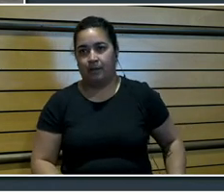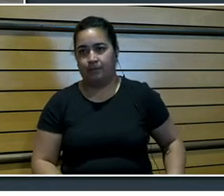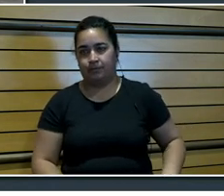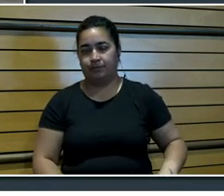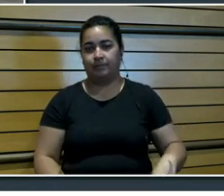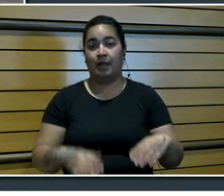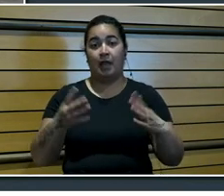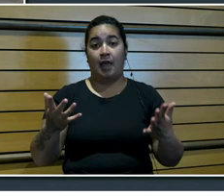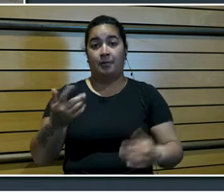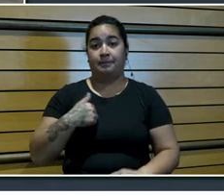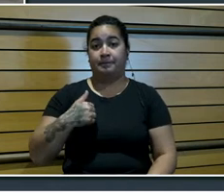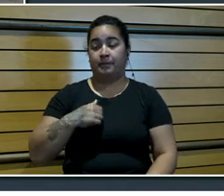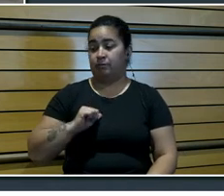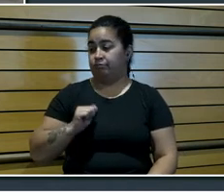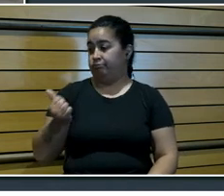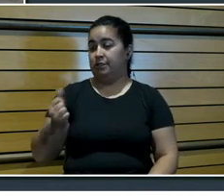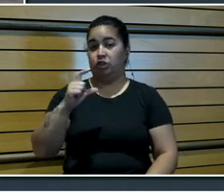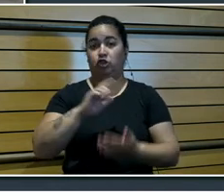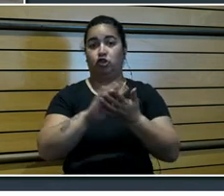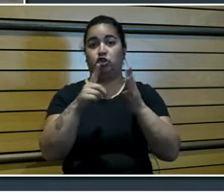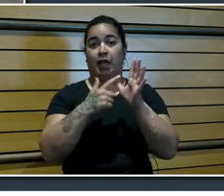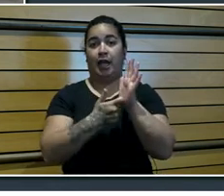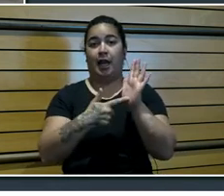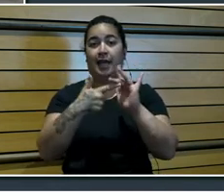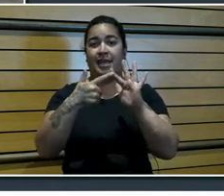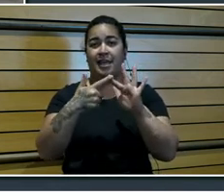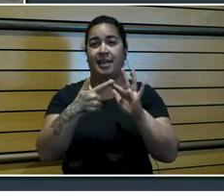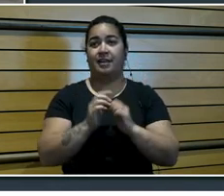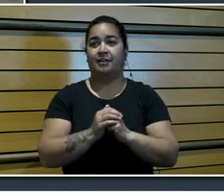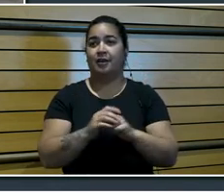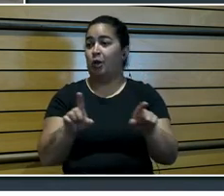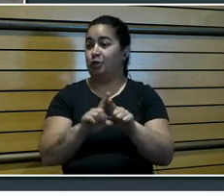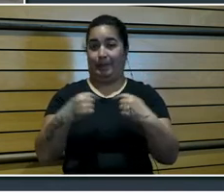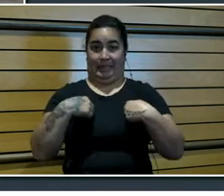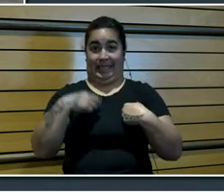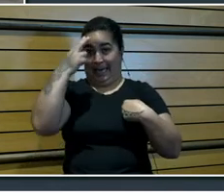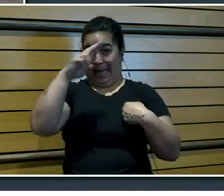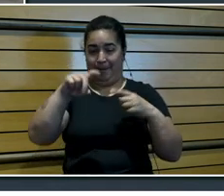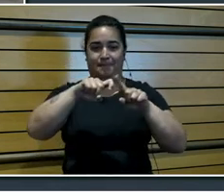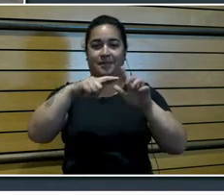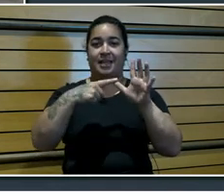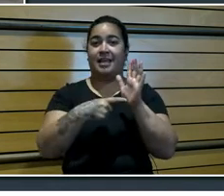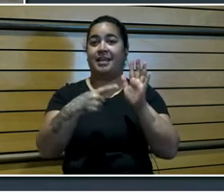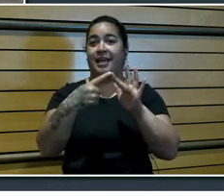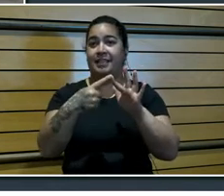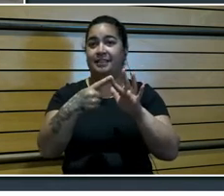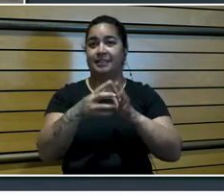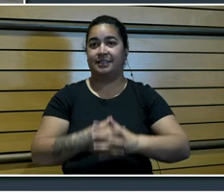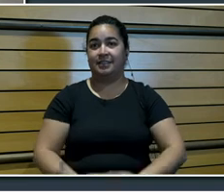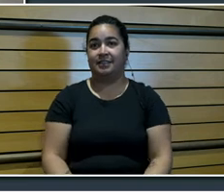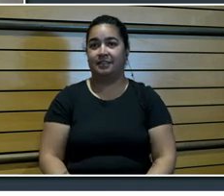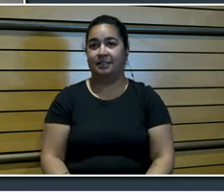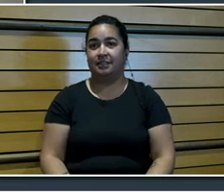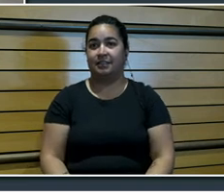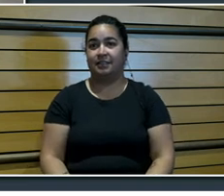I'll pass it on to Charlie, and here today we have myself, Kate, Case Tapane,